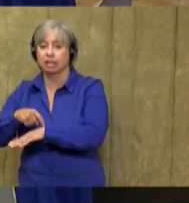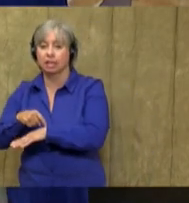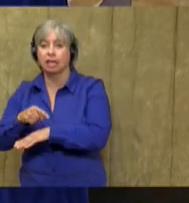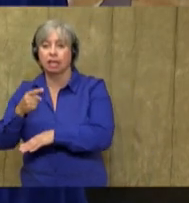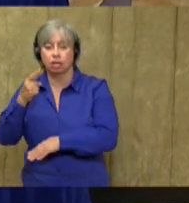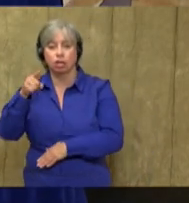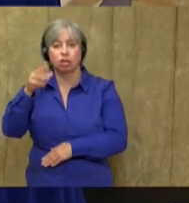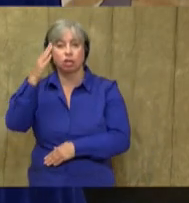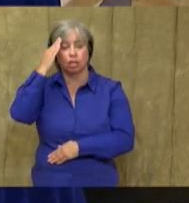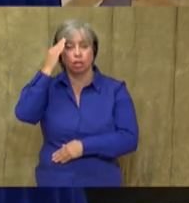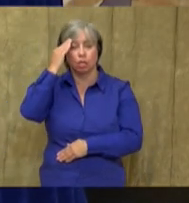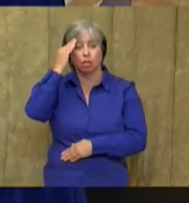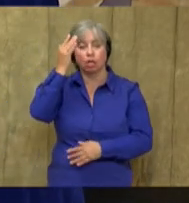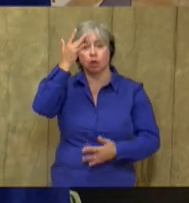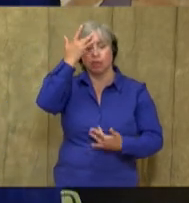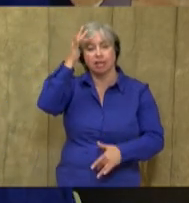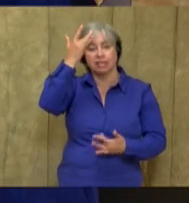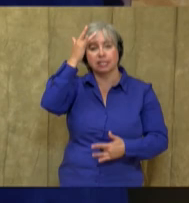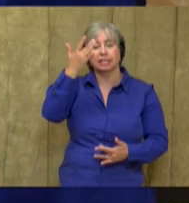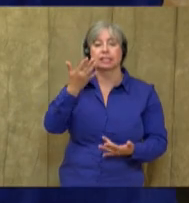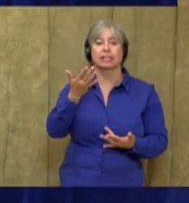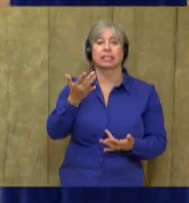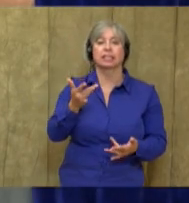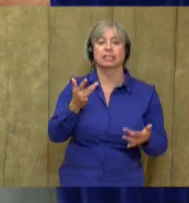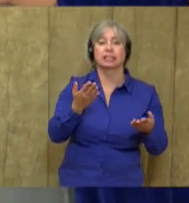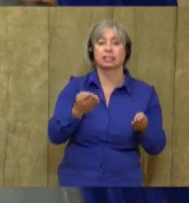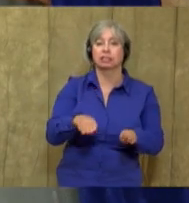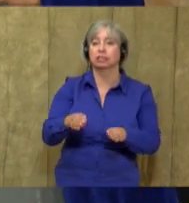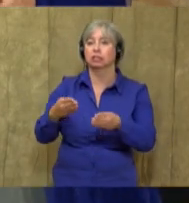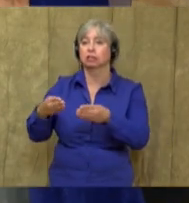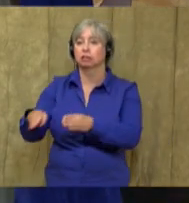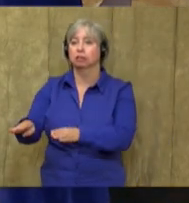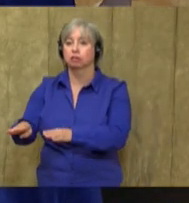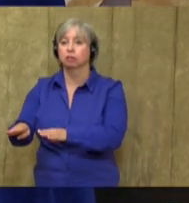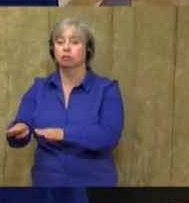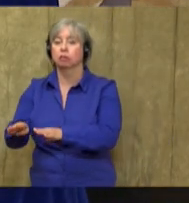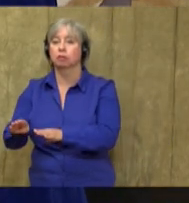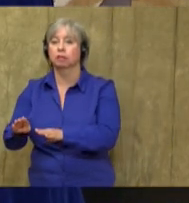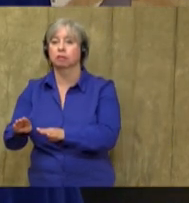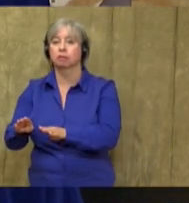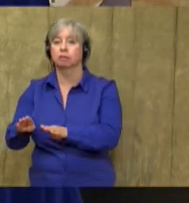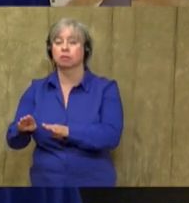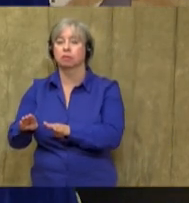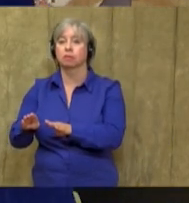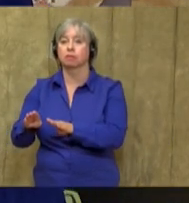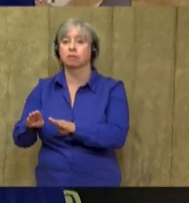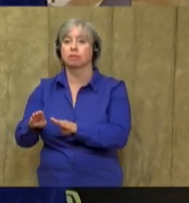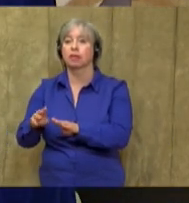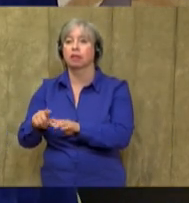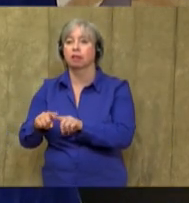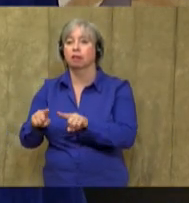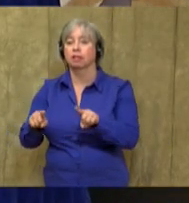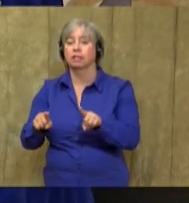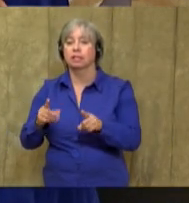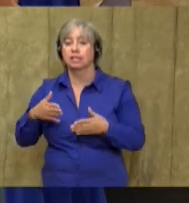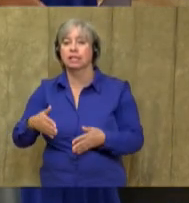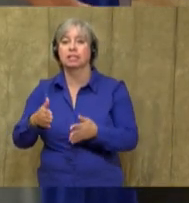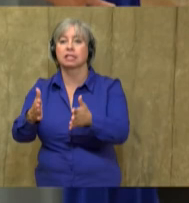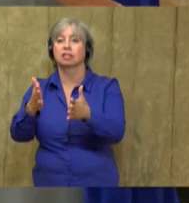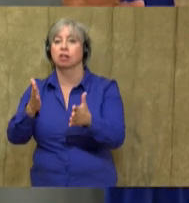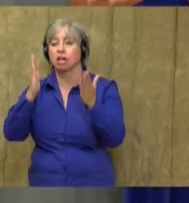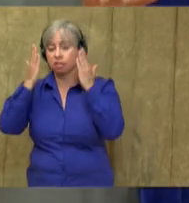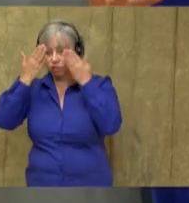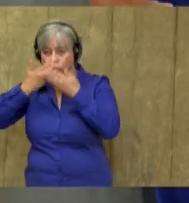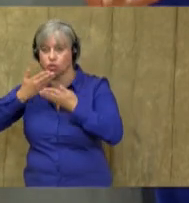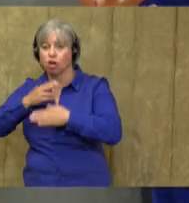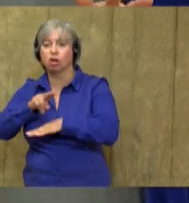and they've had to close down most of Italy, that these canals are usually very dark and you can't see the water. Since all of the gondolas and the